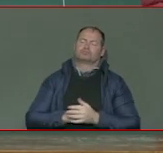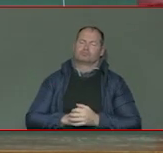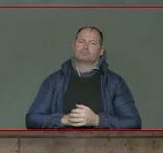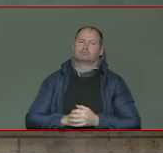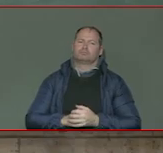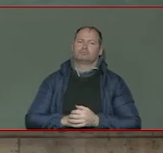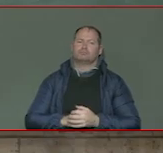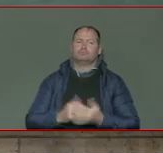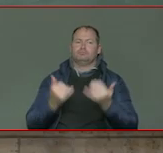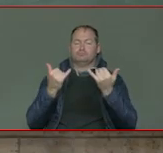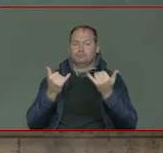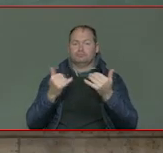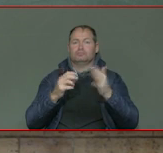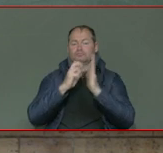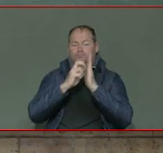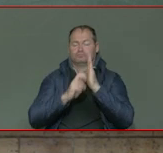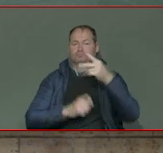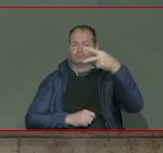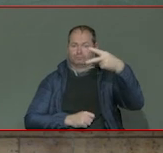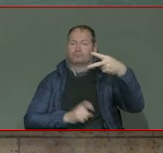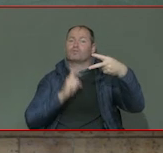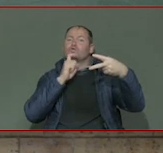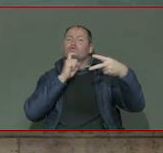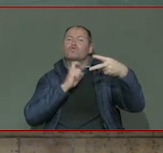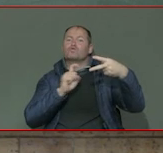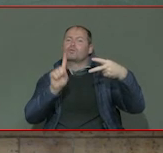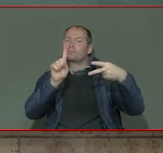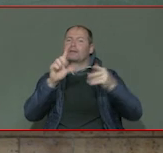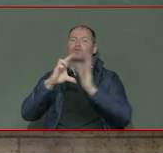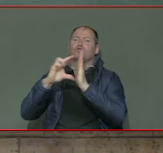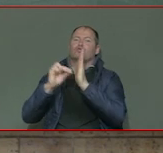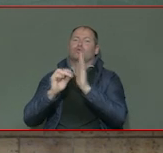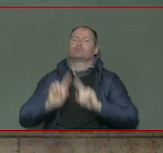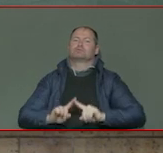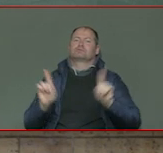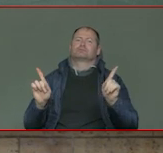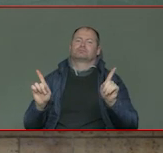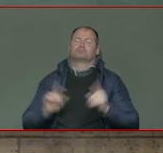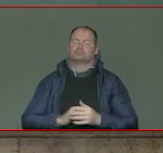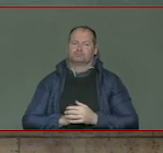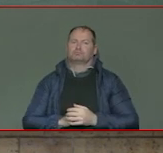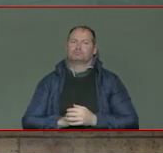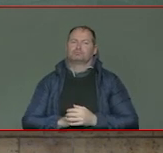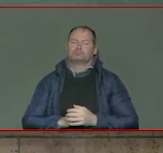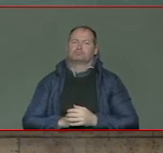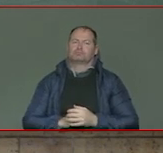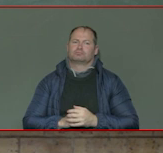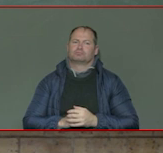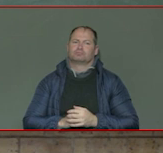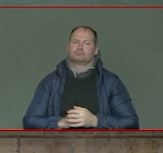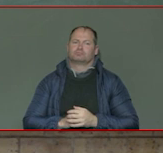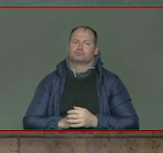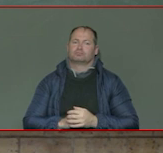now I'm going to use those two rules, but a different notation for the derivative. Have a look. If I say to